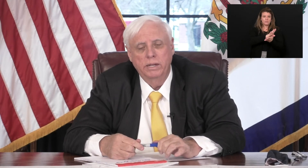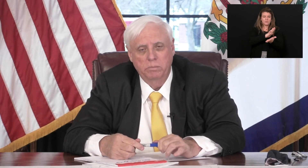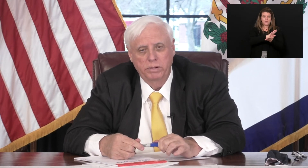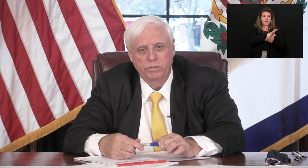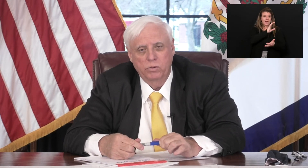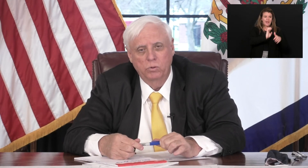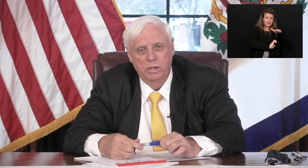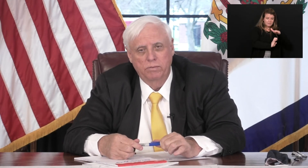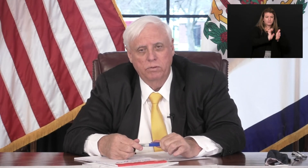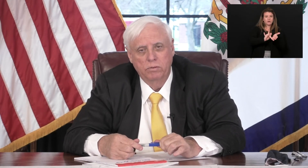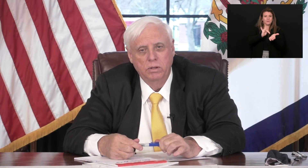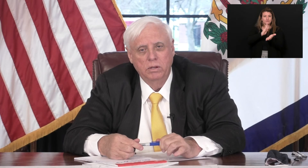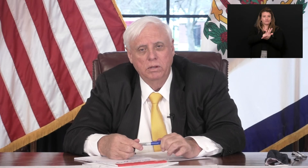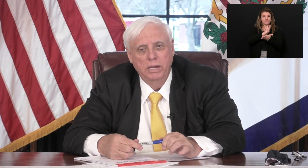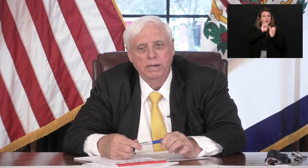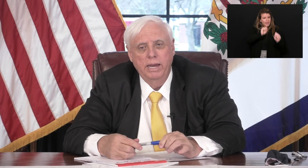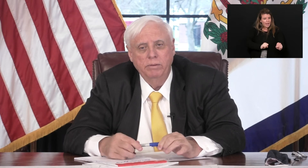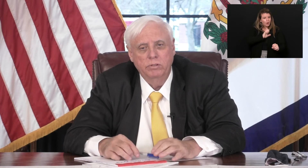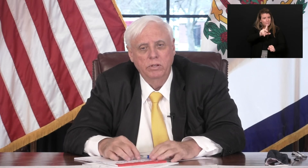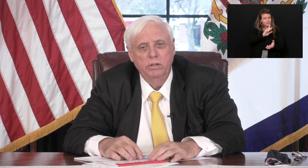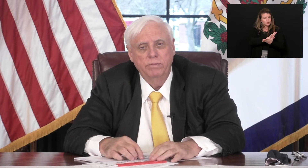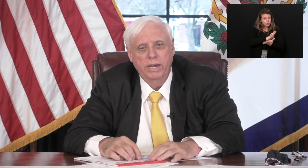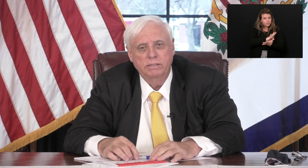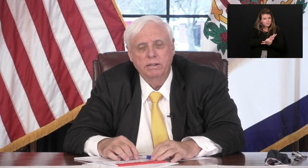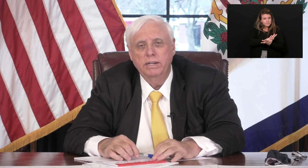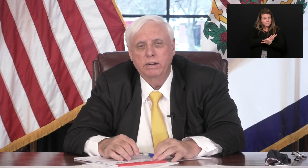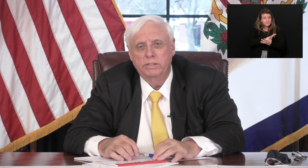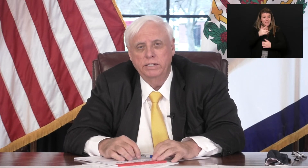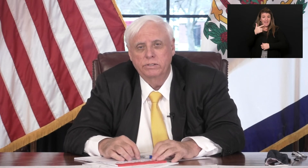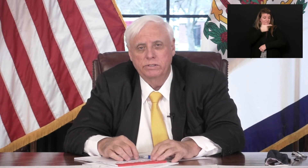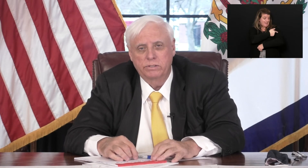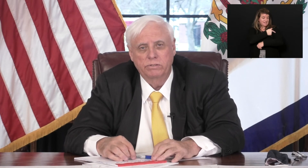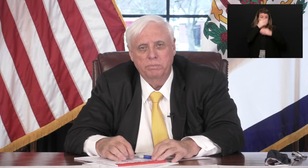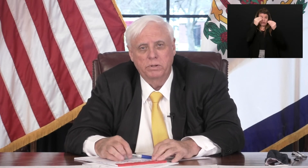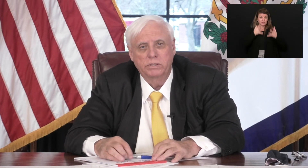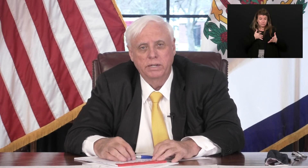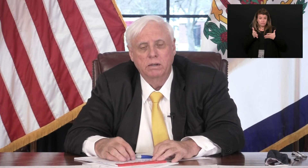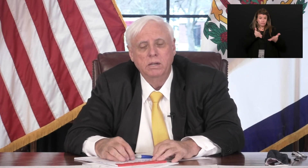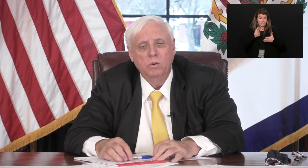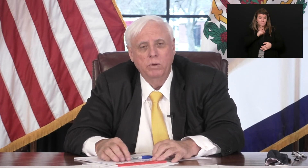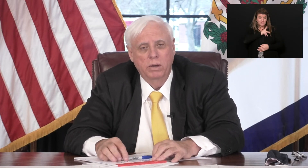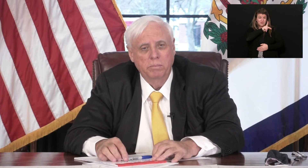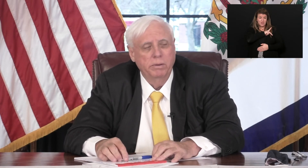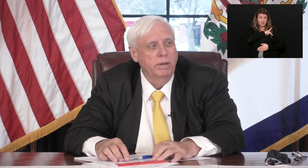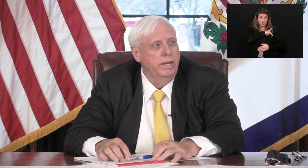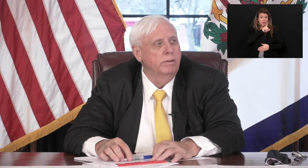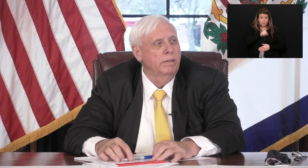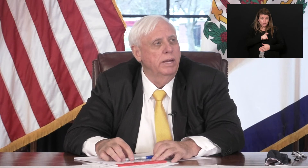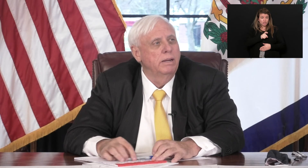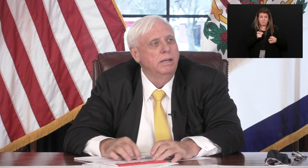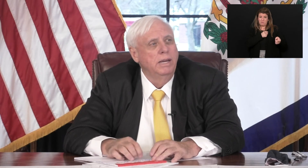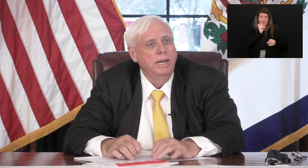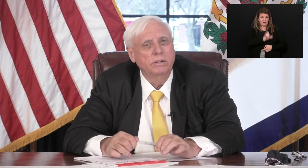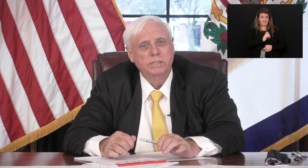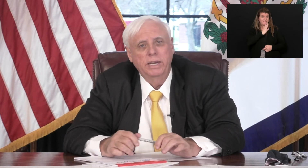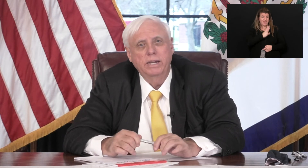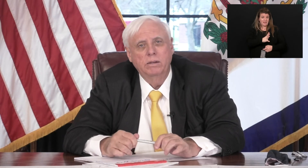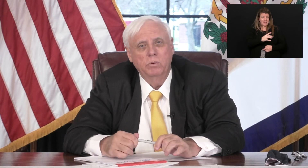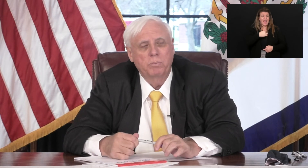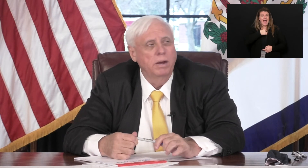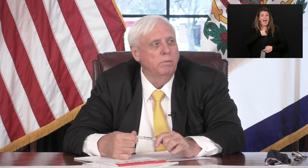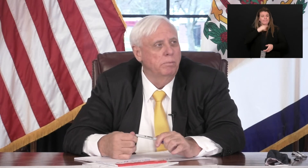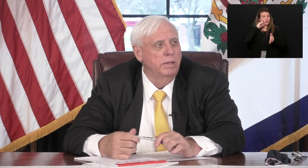and the elementary school level. And absolutely vaccinating our teachers and service personnel, we ought to be able to handle that. And I'll